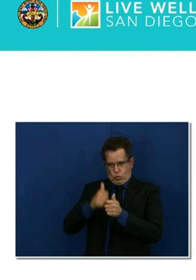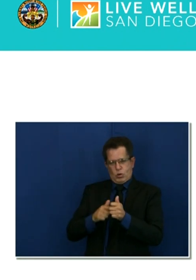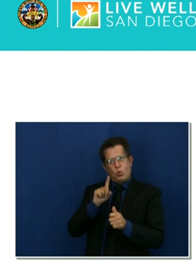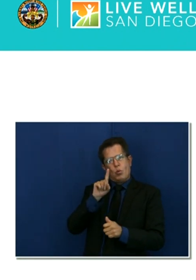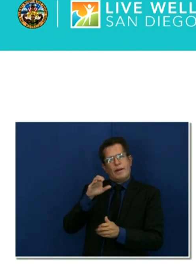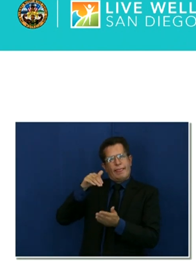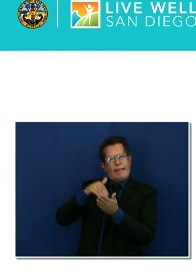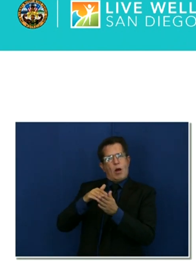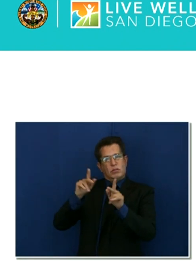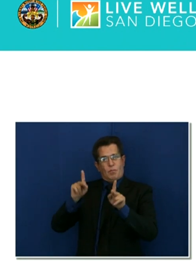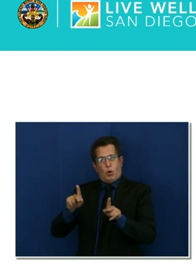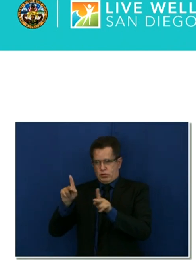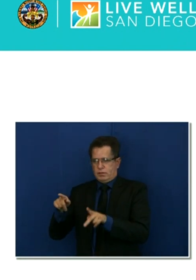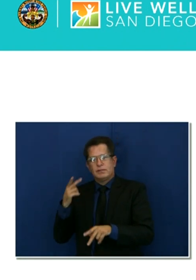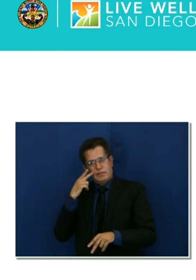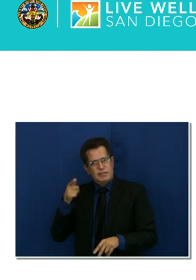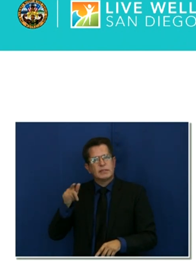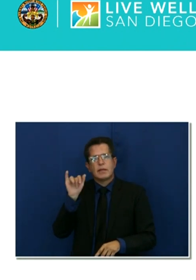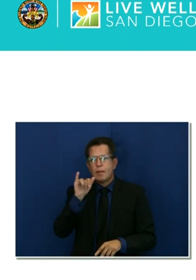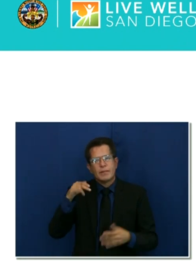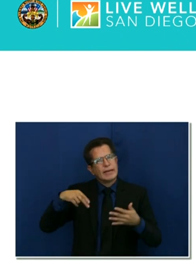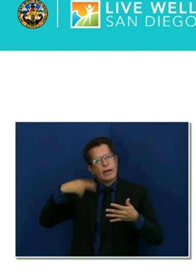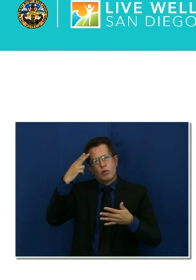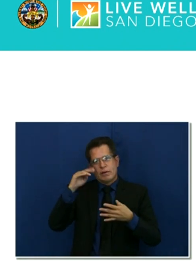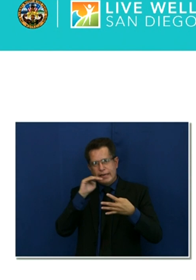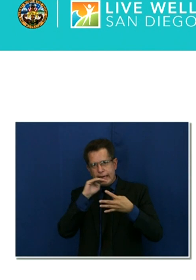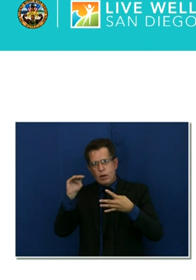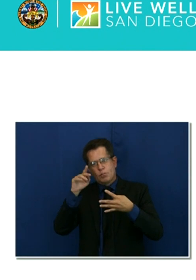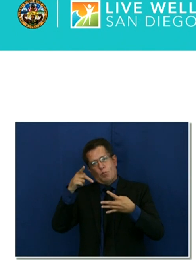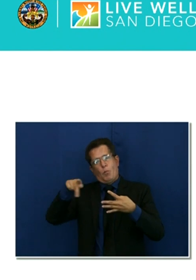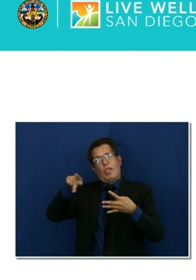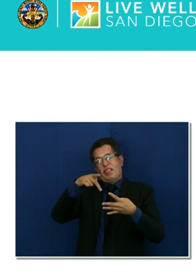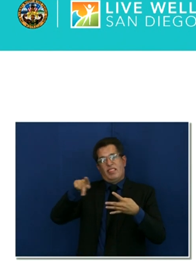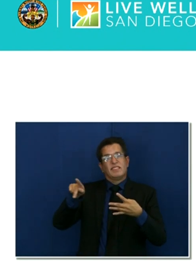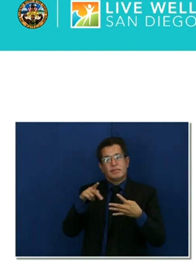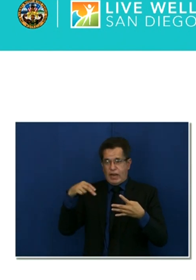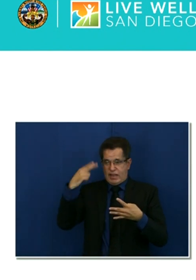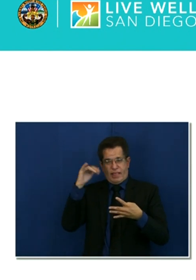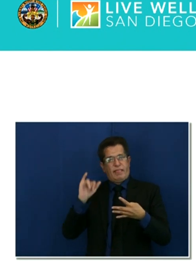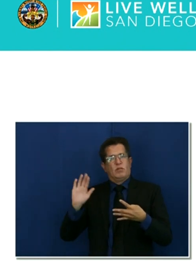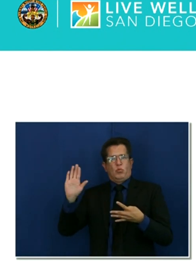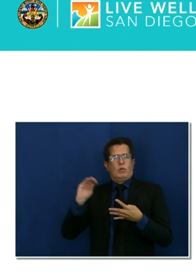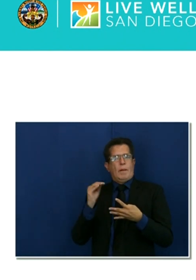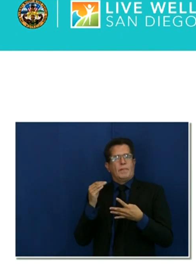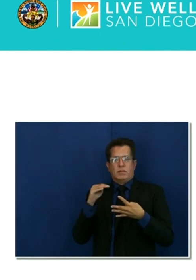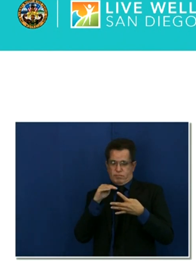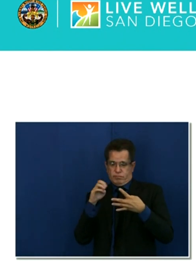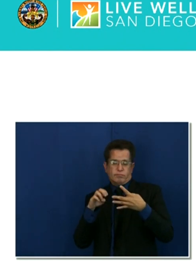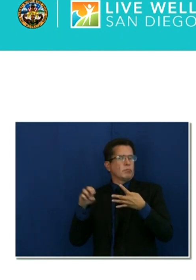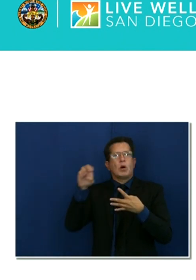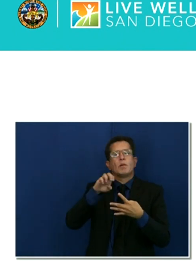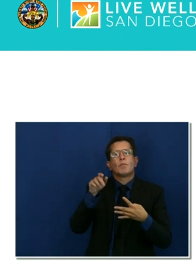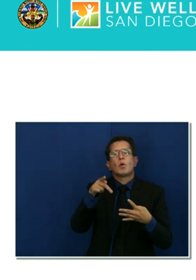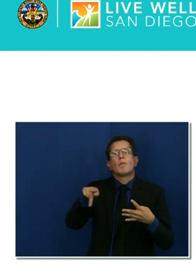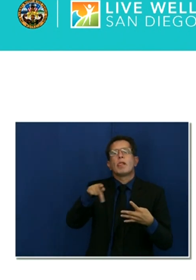again, this is Tier 1 or purple tier status. The adjusted case